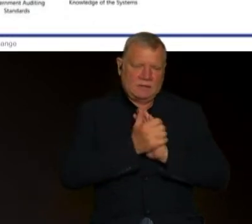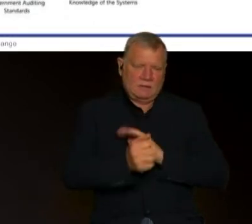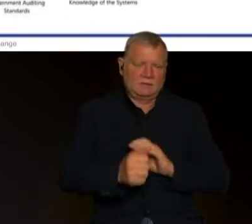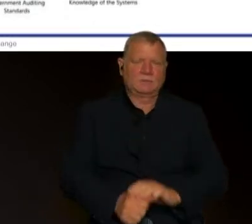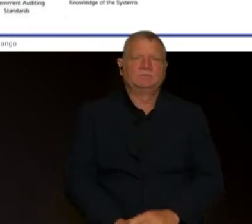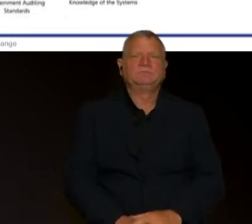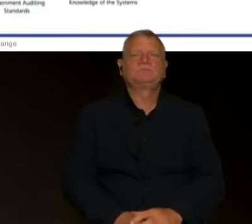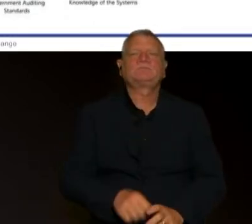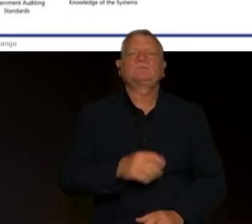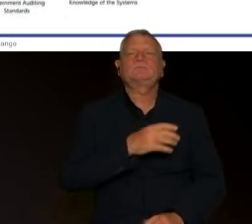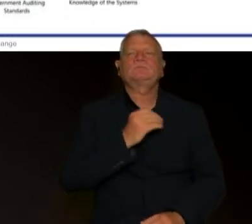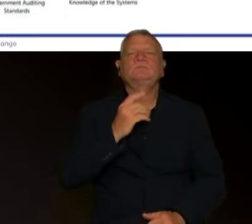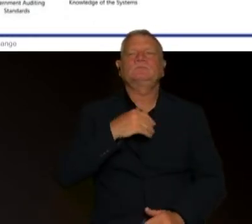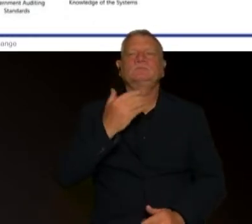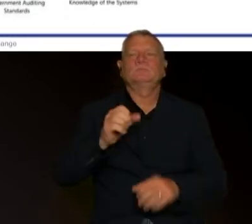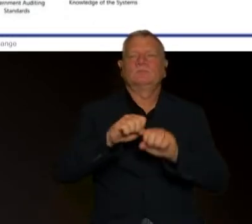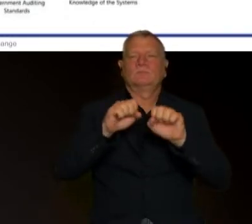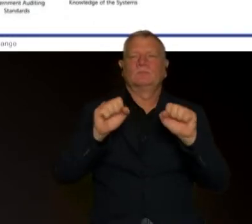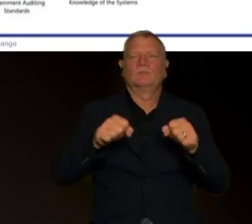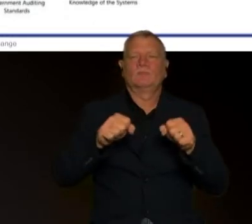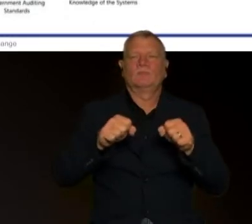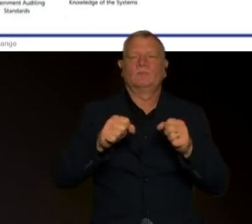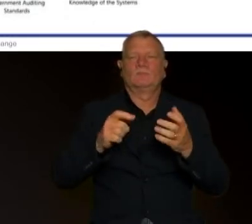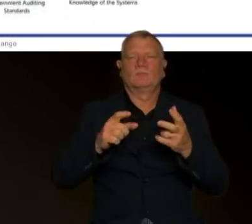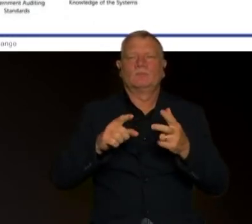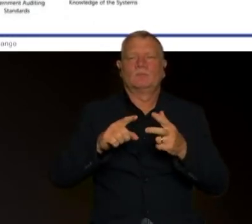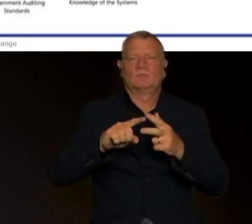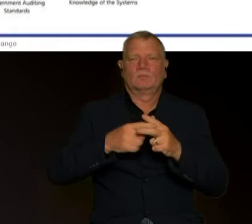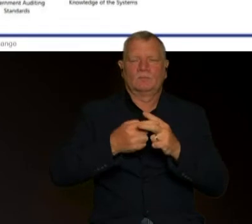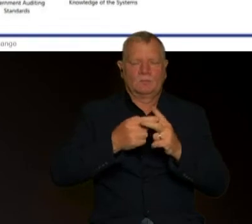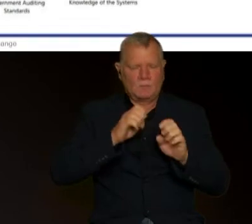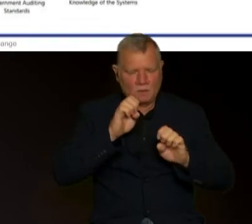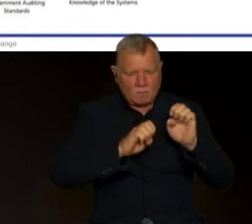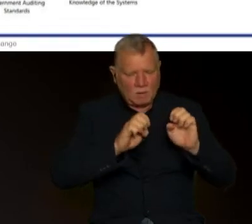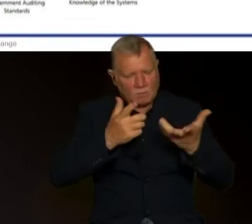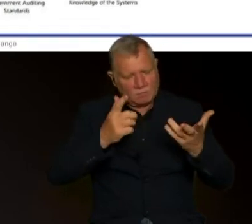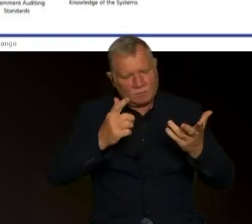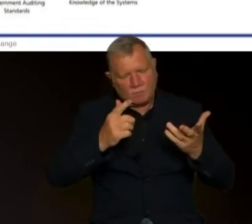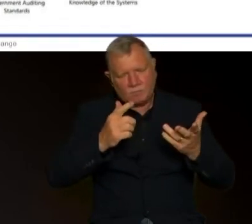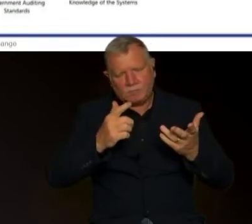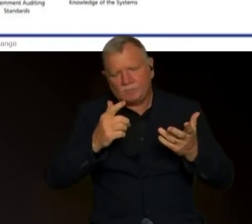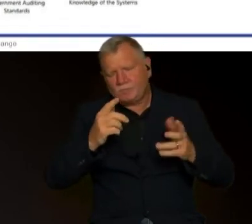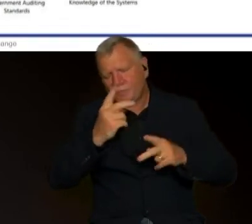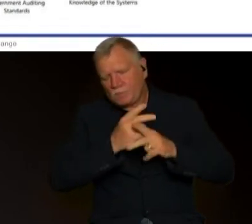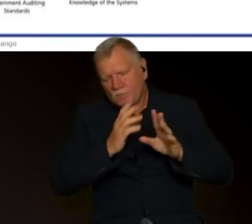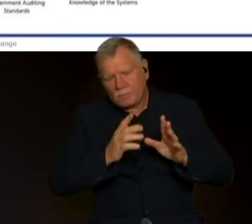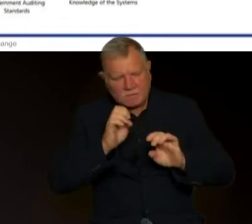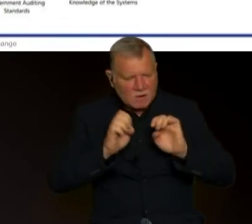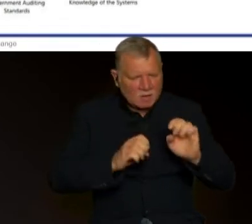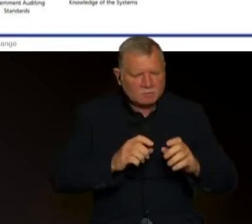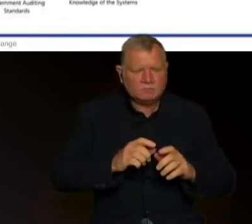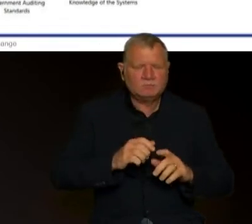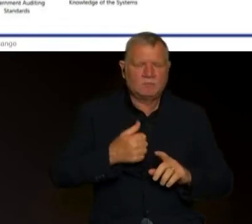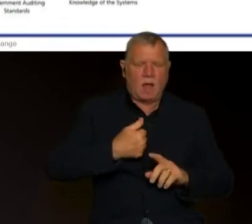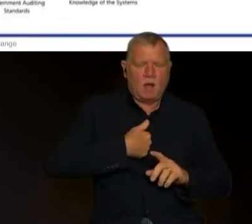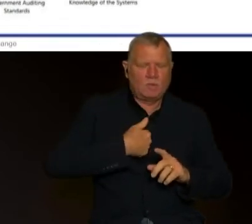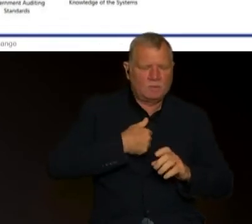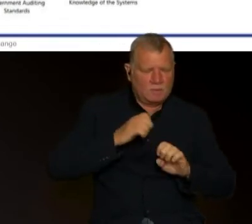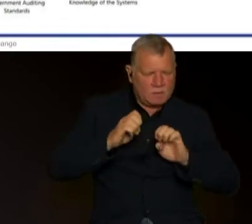To evaluate skills. So the system was inaugurated, the employees were and supervisors